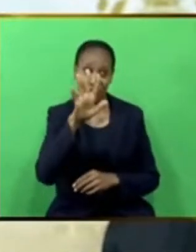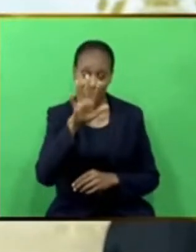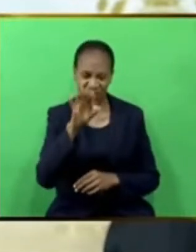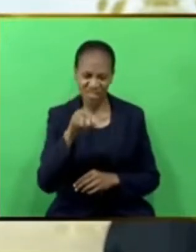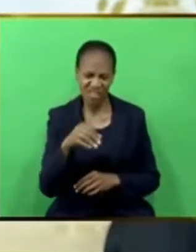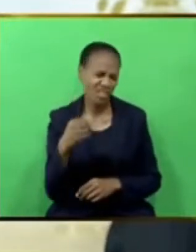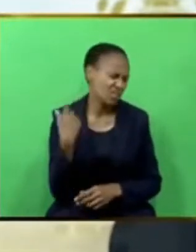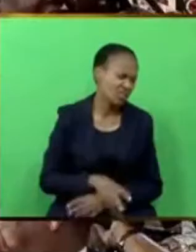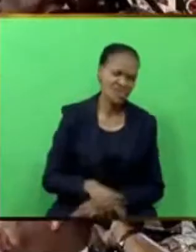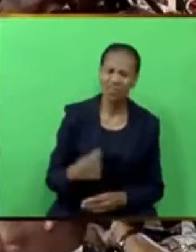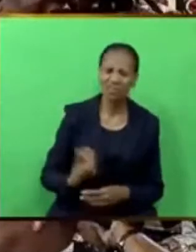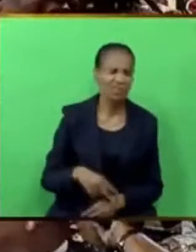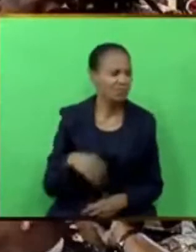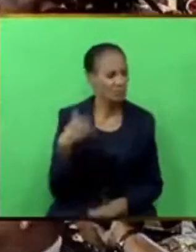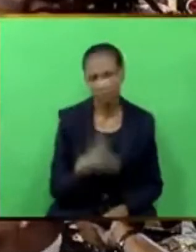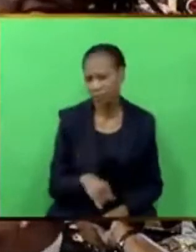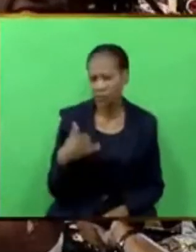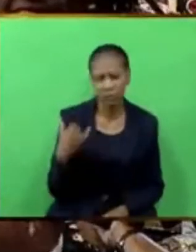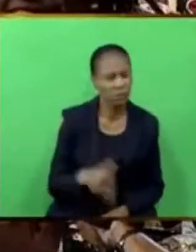mato.